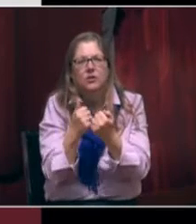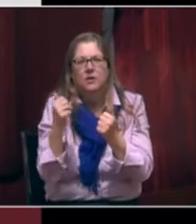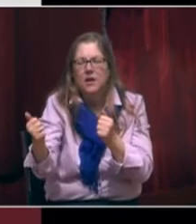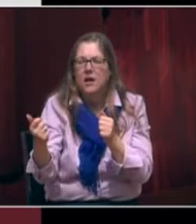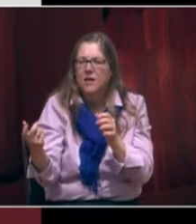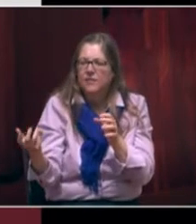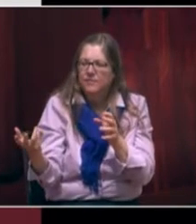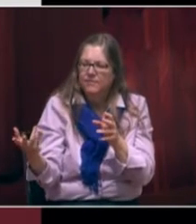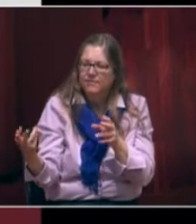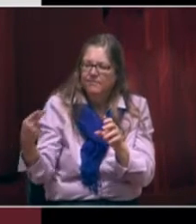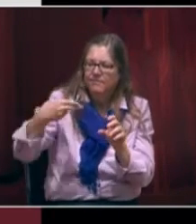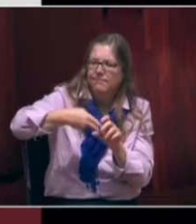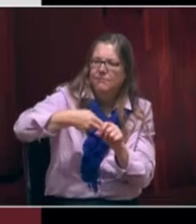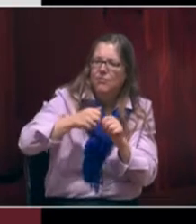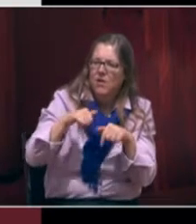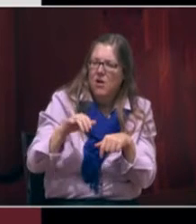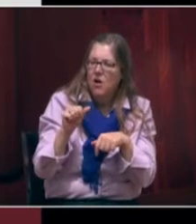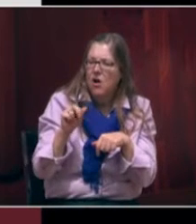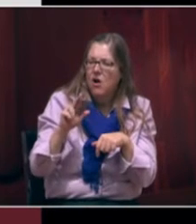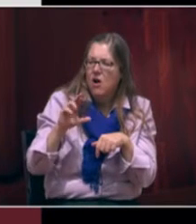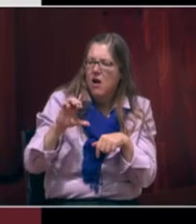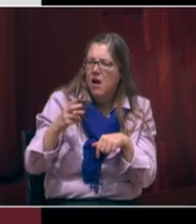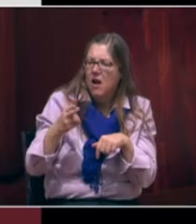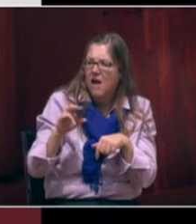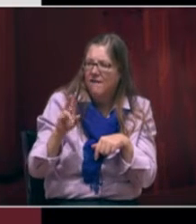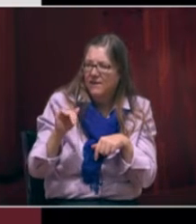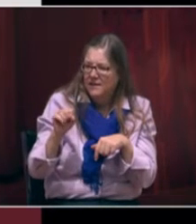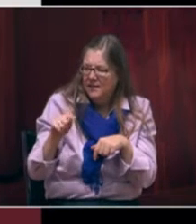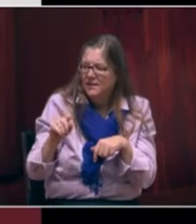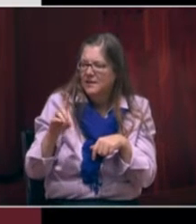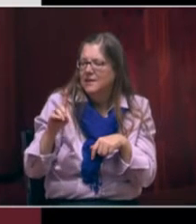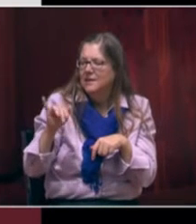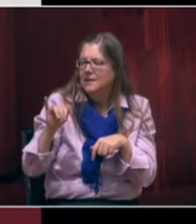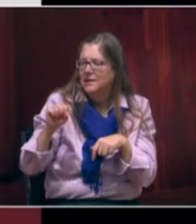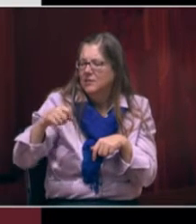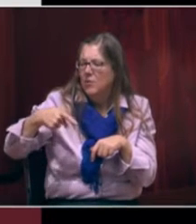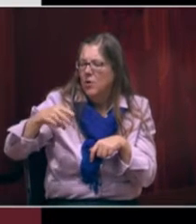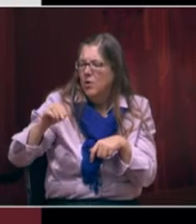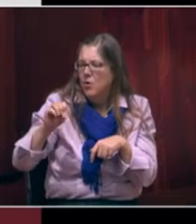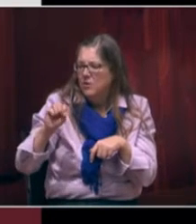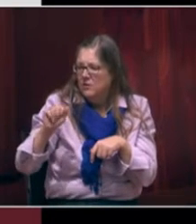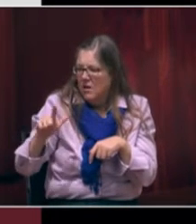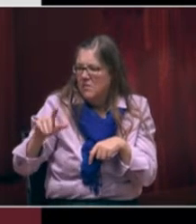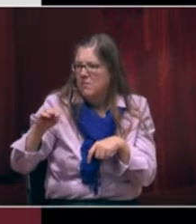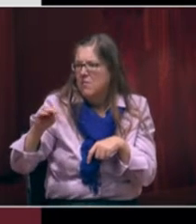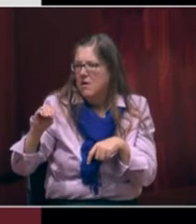disposal module. So if you'll go to the slide called ARCUS disposal module, the next one.